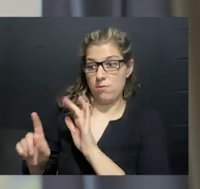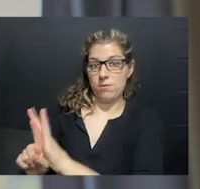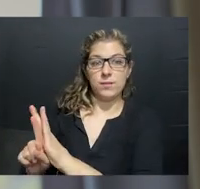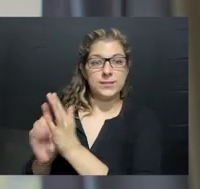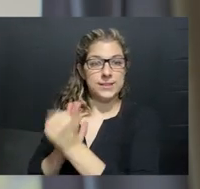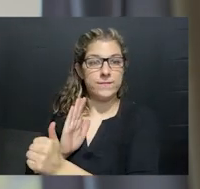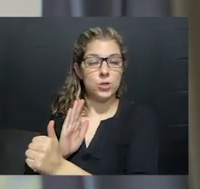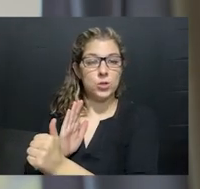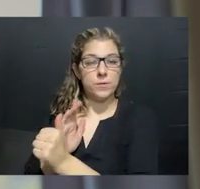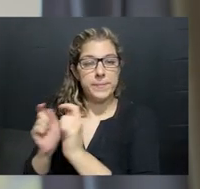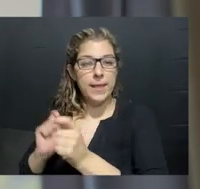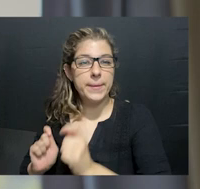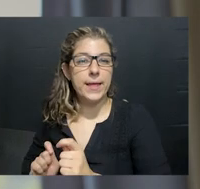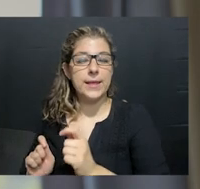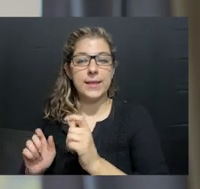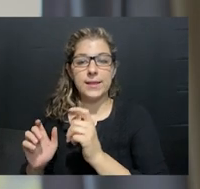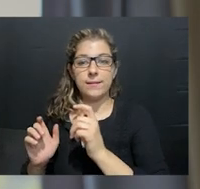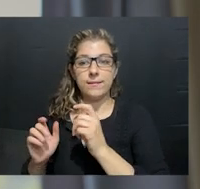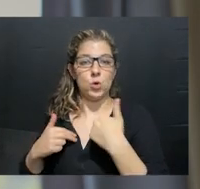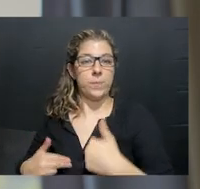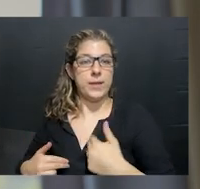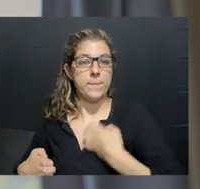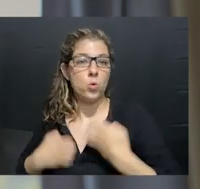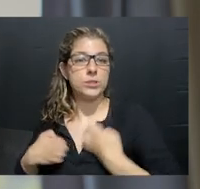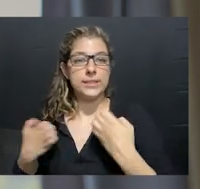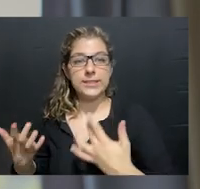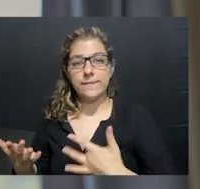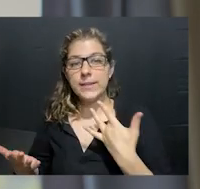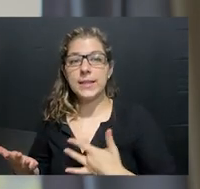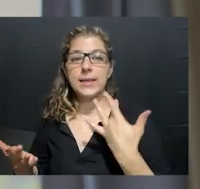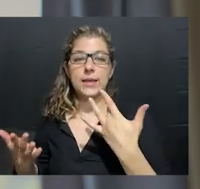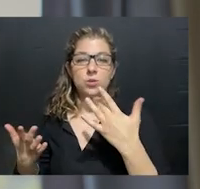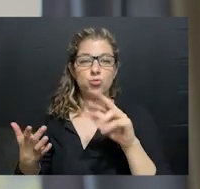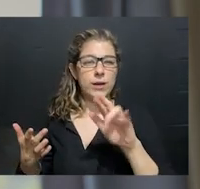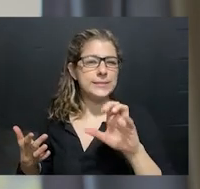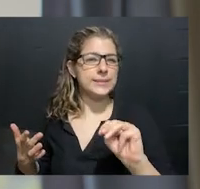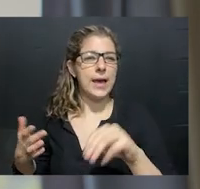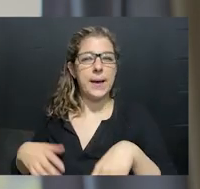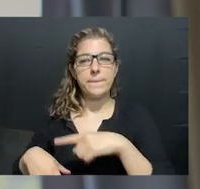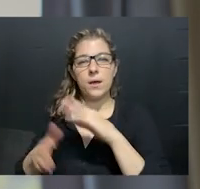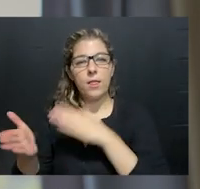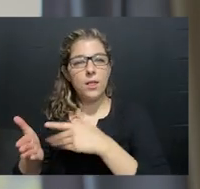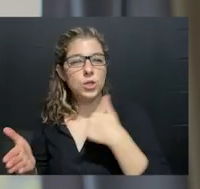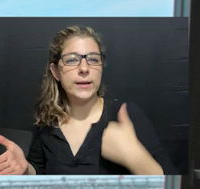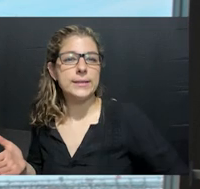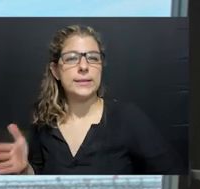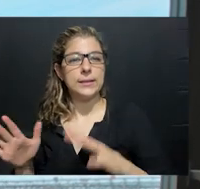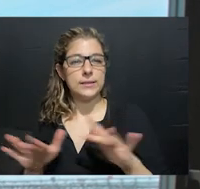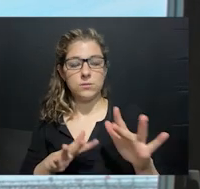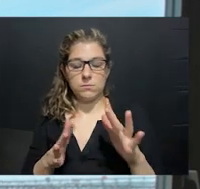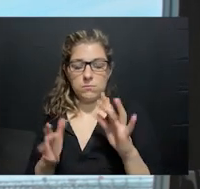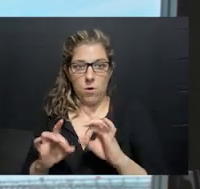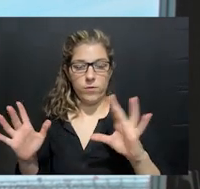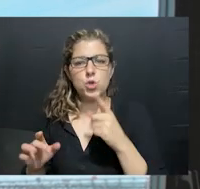skillful at manipulating human emotion and feelings and xenophobia and racism and misogyny may be,